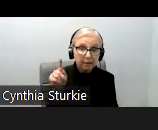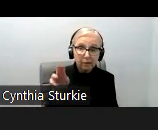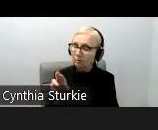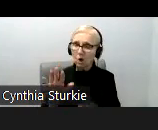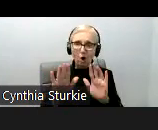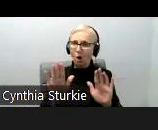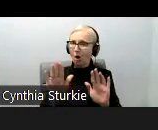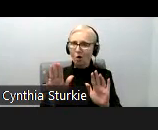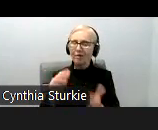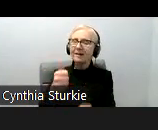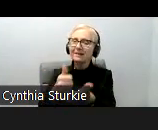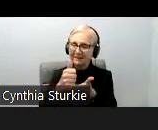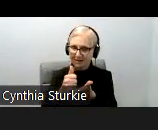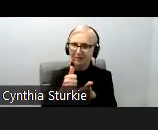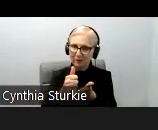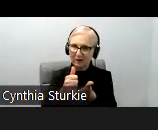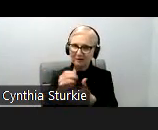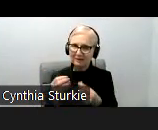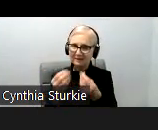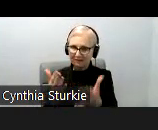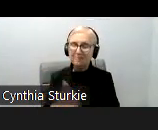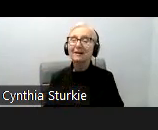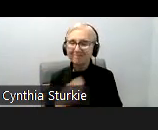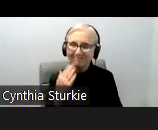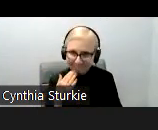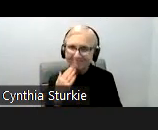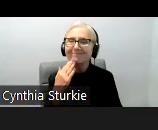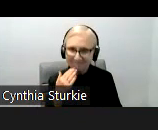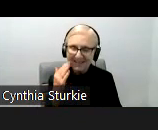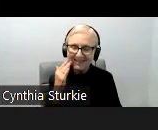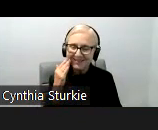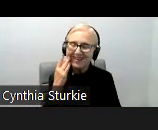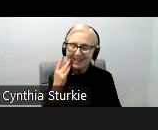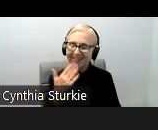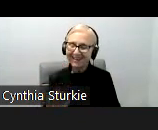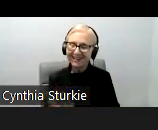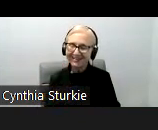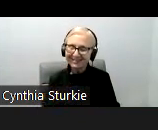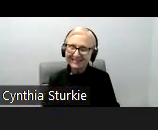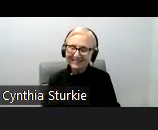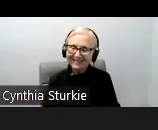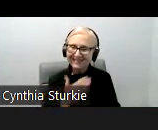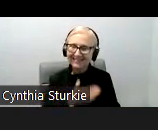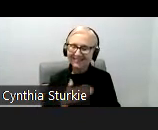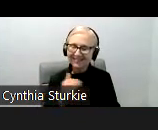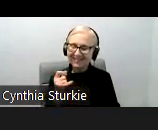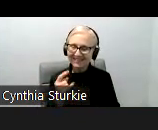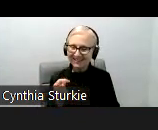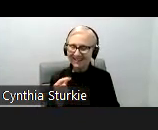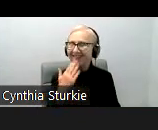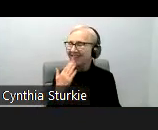No, that's very helpful. I was just giving you my nod and smile for thank you. I appreciate it. Thank you.